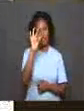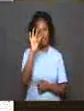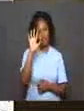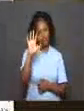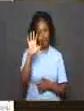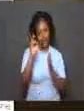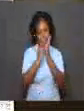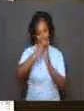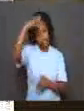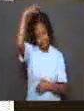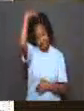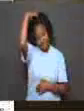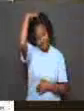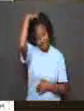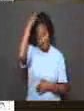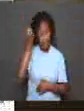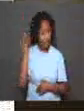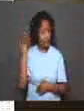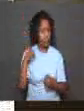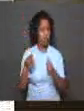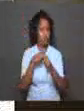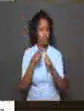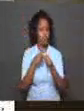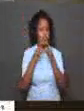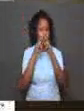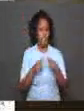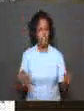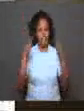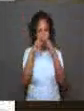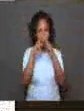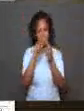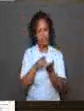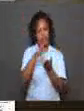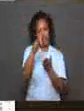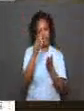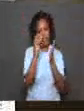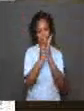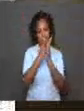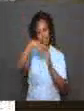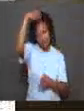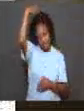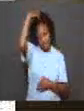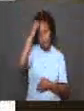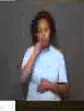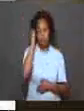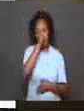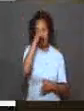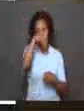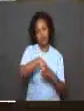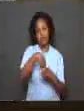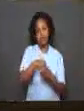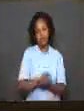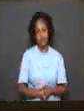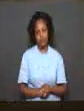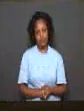1995 Constitution was the first federal democratic constitution in